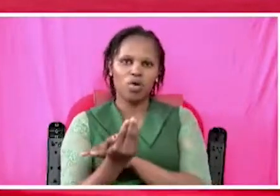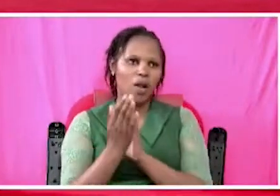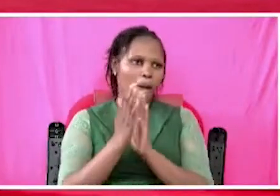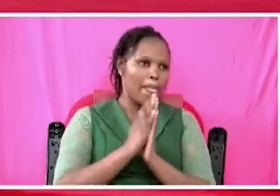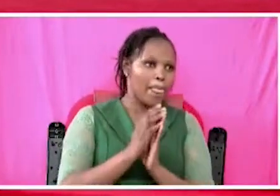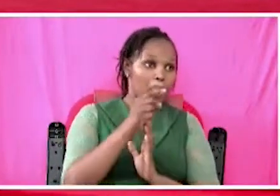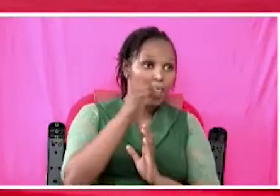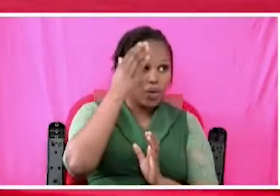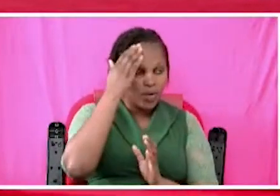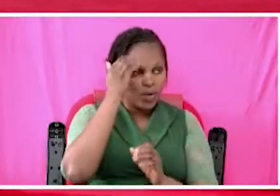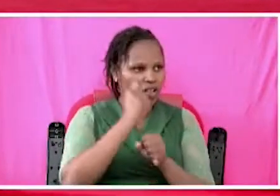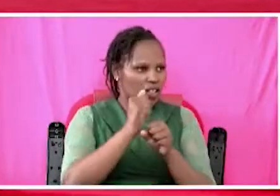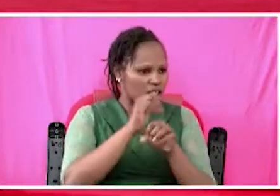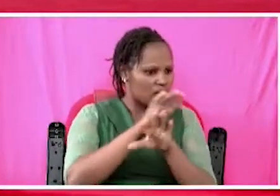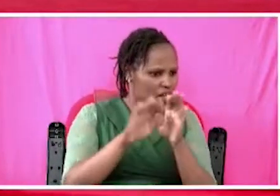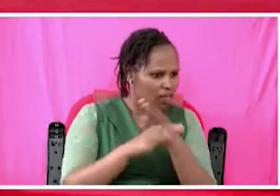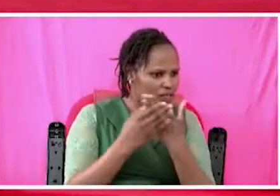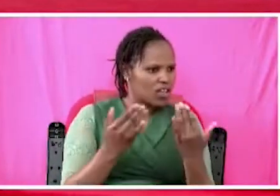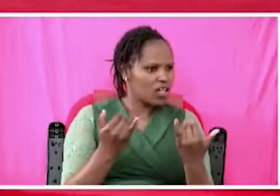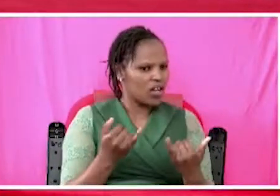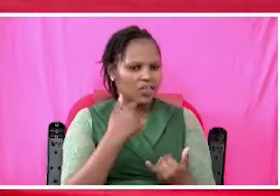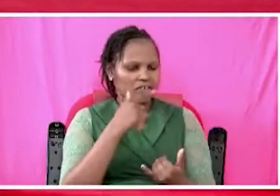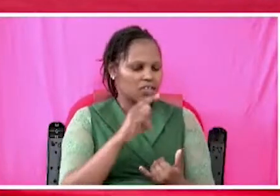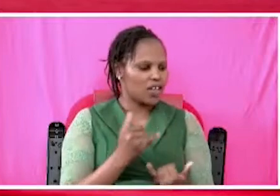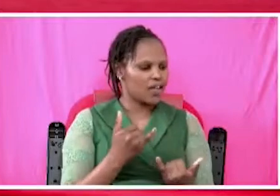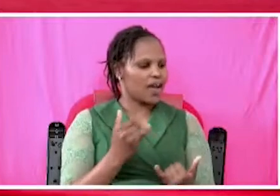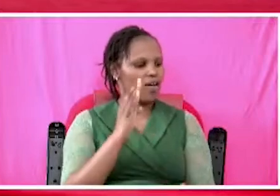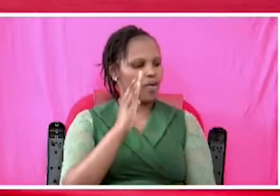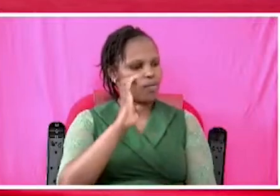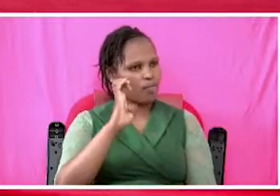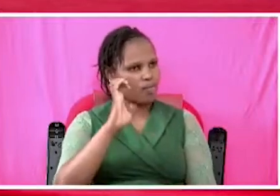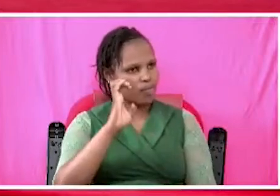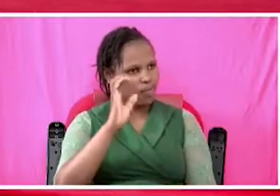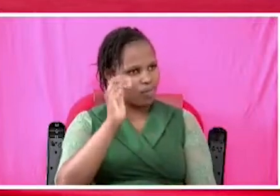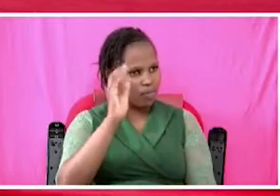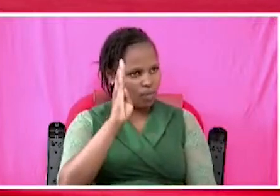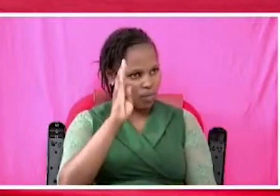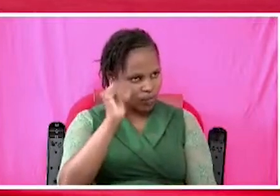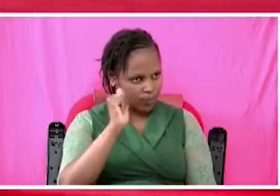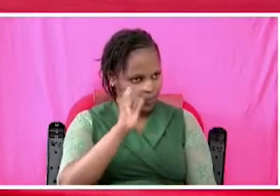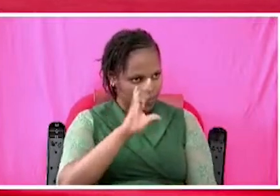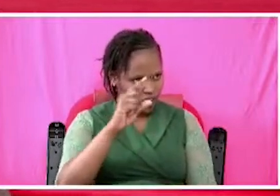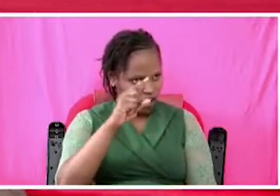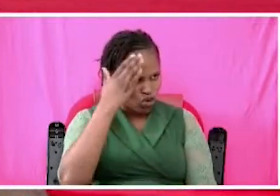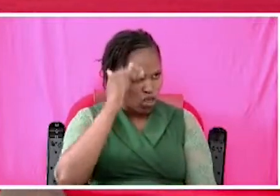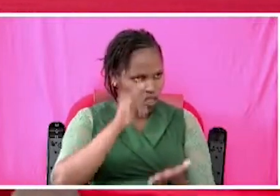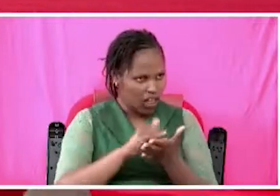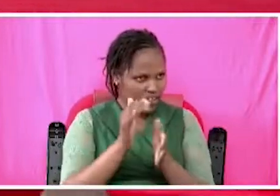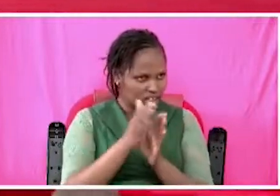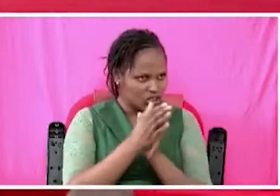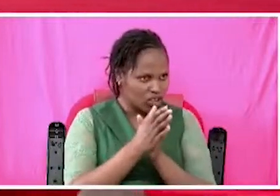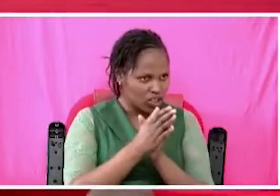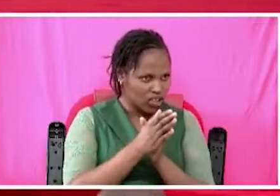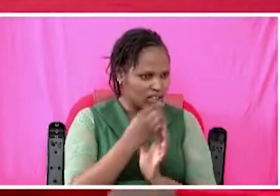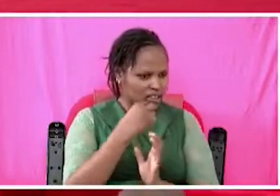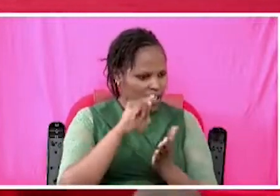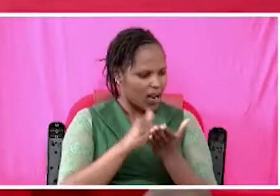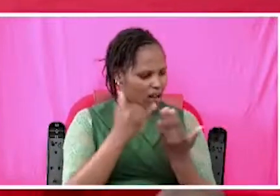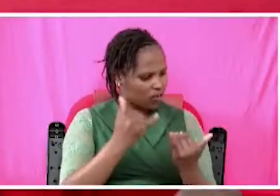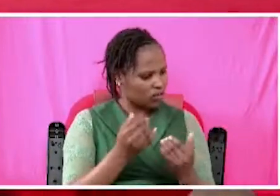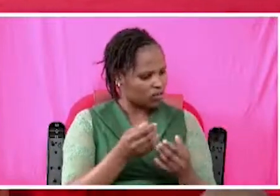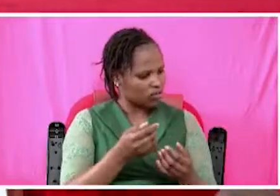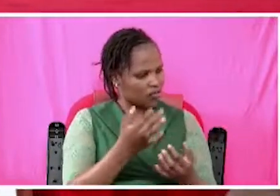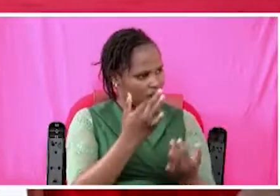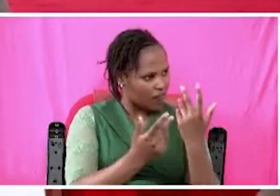did everything and then saying, now Baal, bring fire, consume the offerings. Nothing happened. By midday, they are